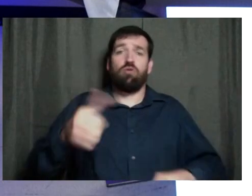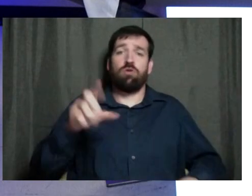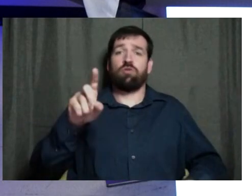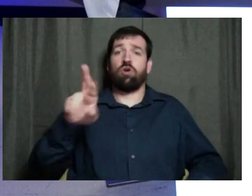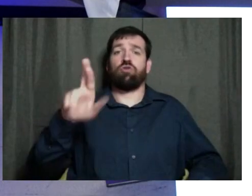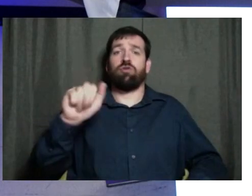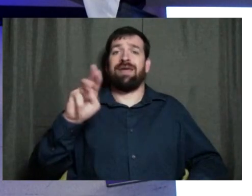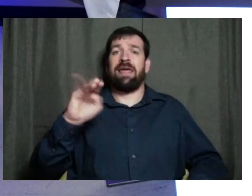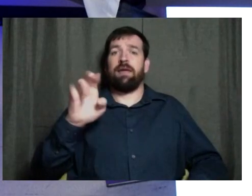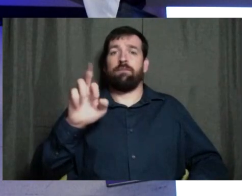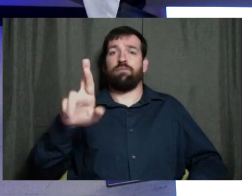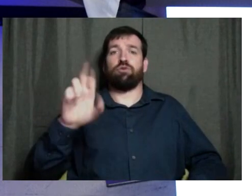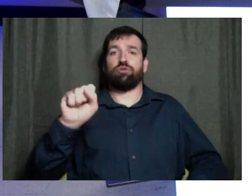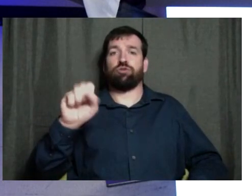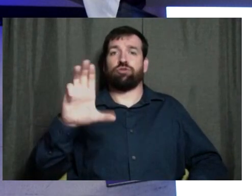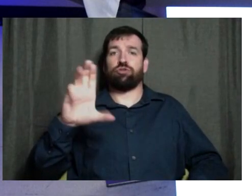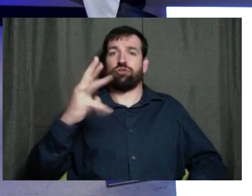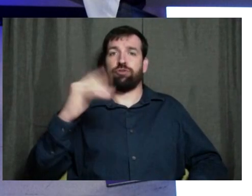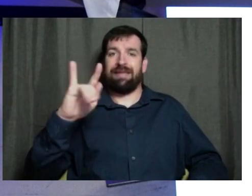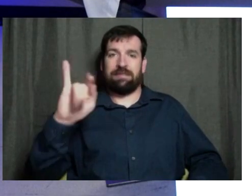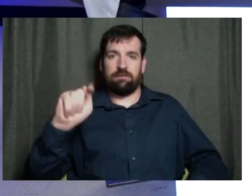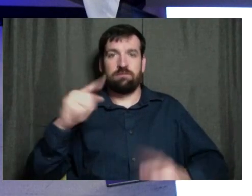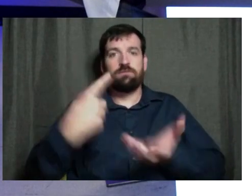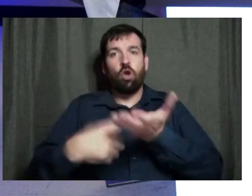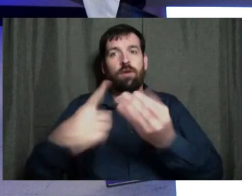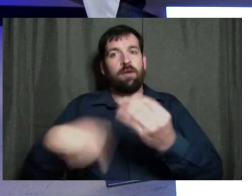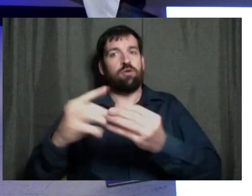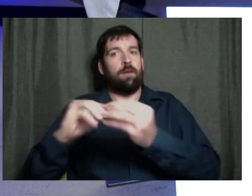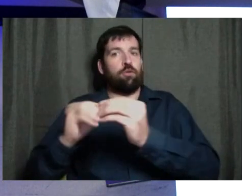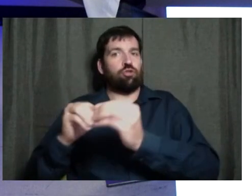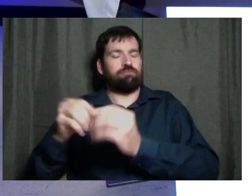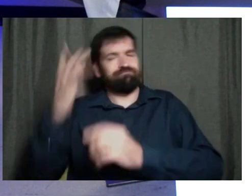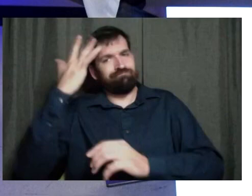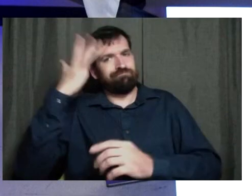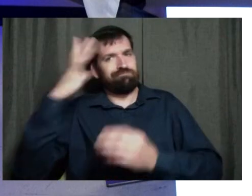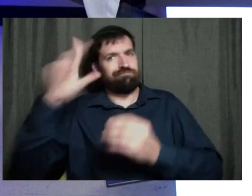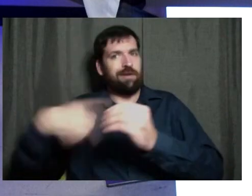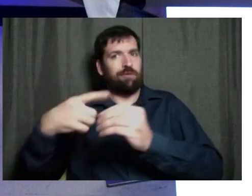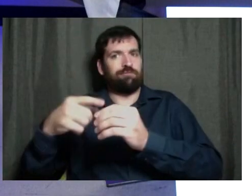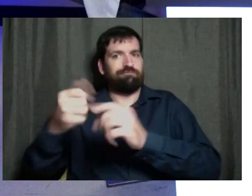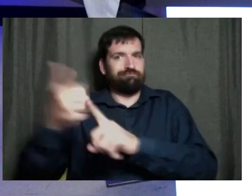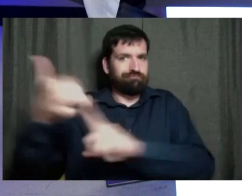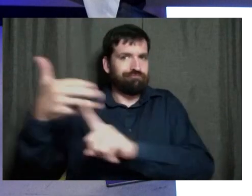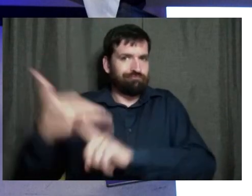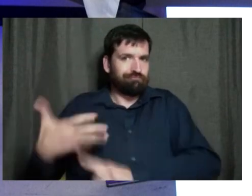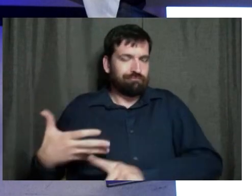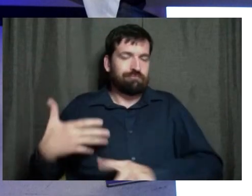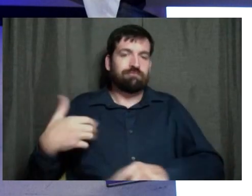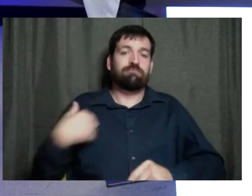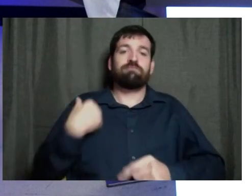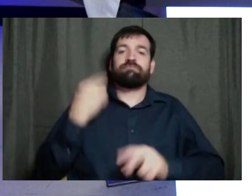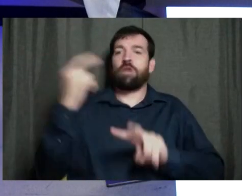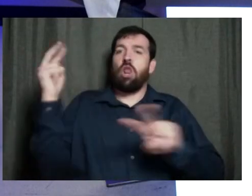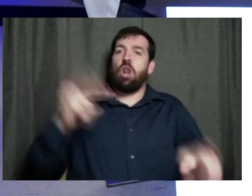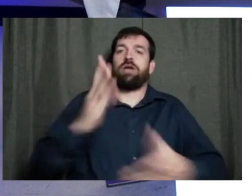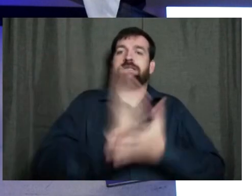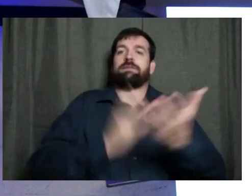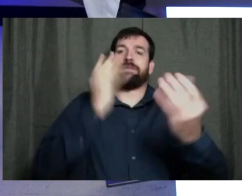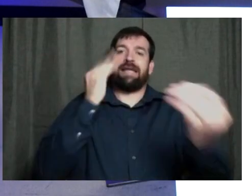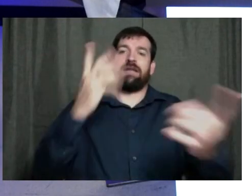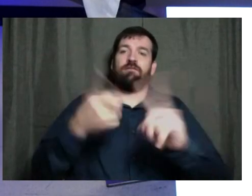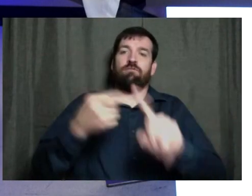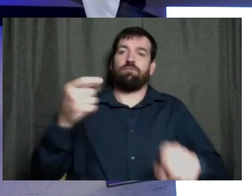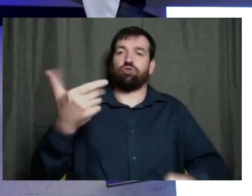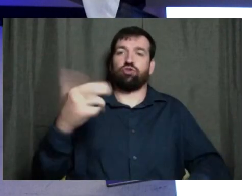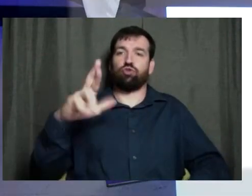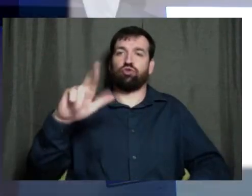She's going to be talking about numbers. She's our numbers gal, super smart when it comes to breaking it all down for us. We're going to take a look at some data out of Georgia and how that relates